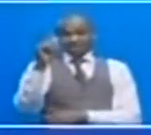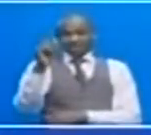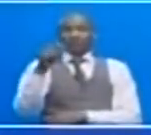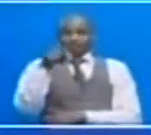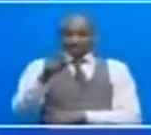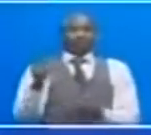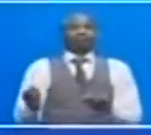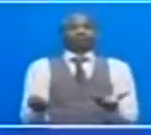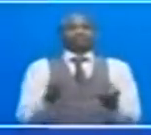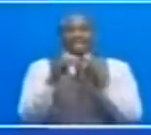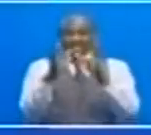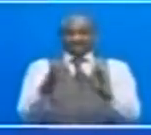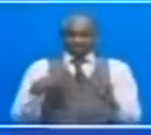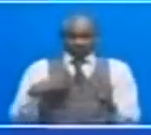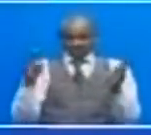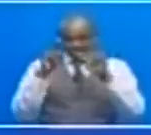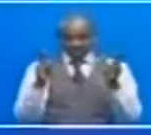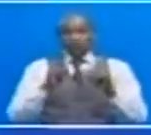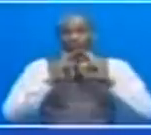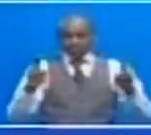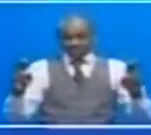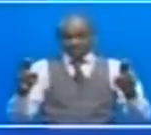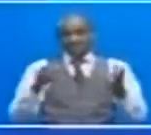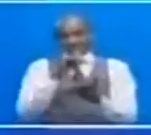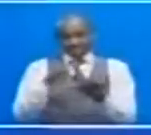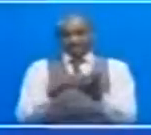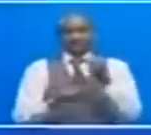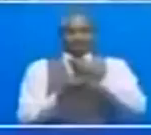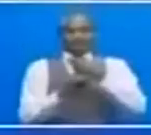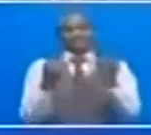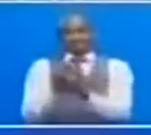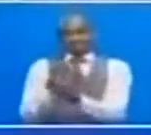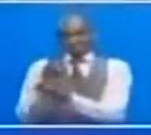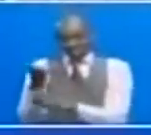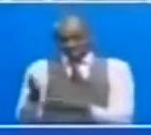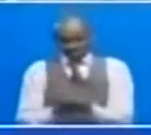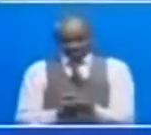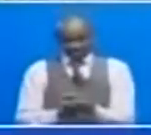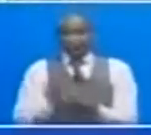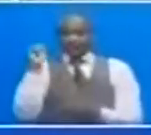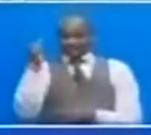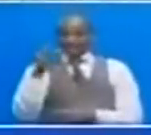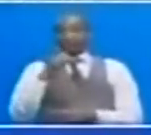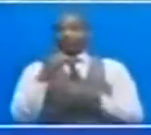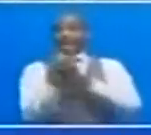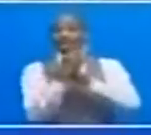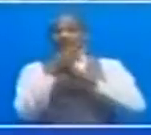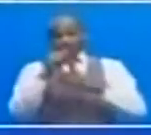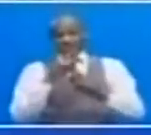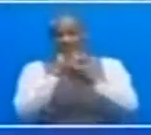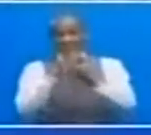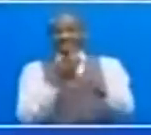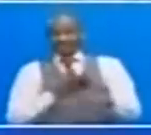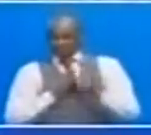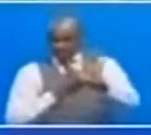and appointed Director, International Peace Support Training Center, among others. The President was acting on the advice of the Defense